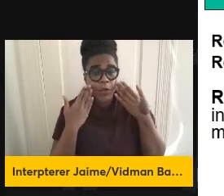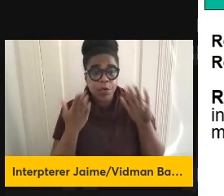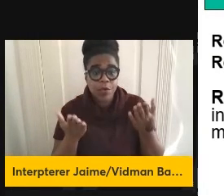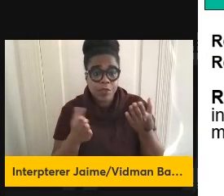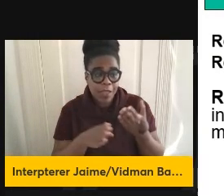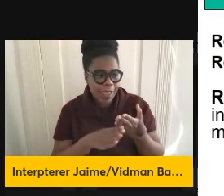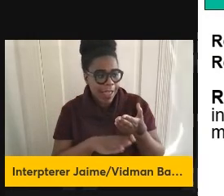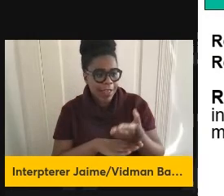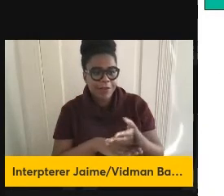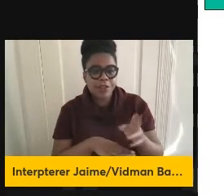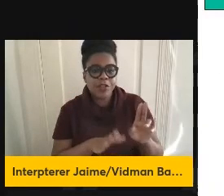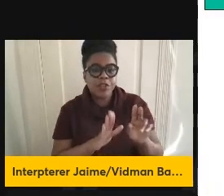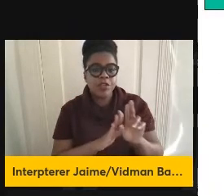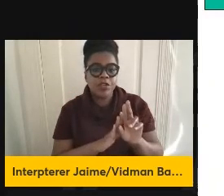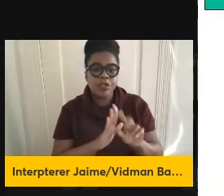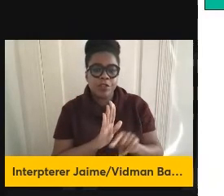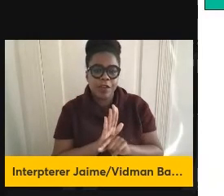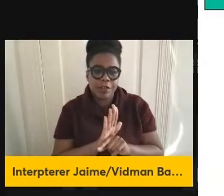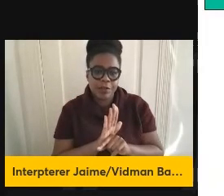your undergraduate degree.